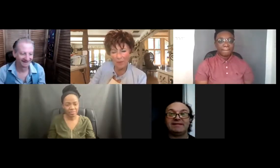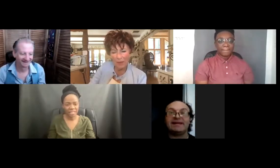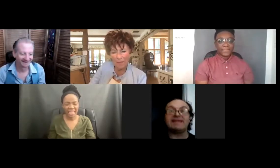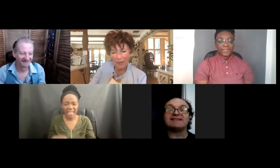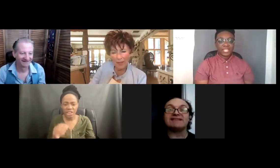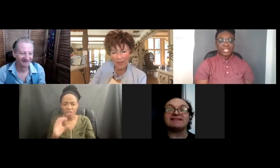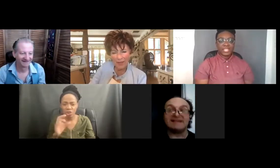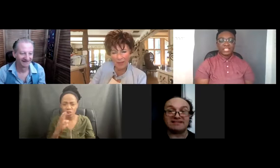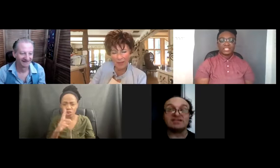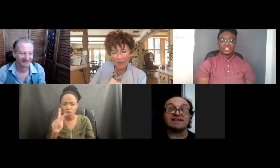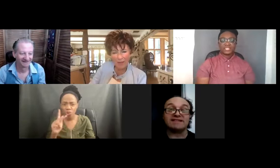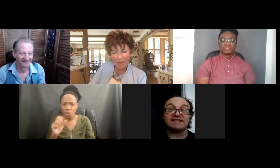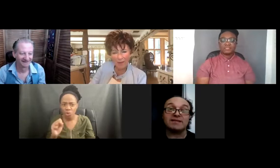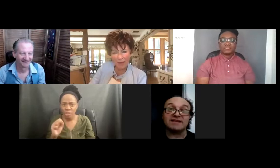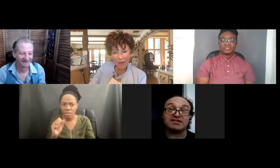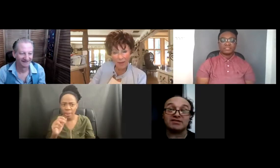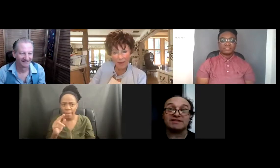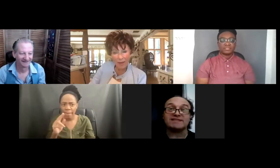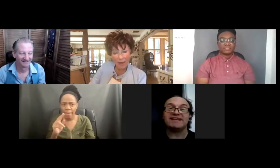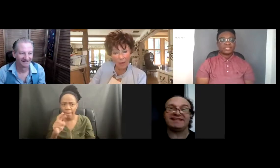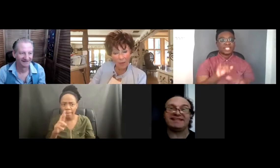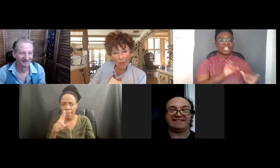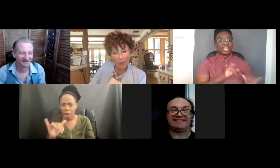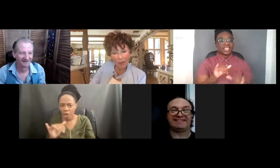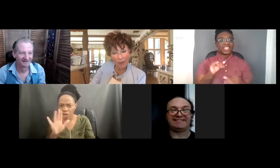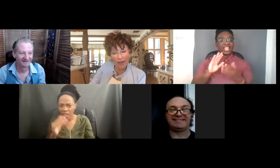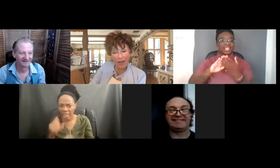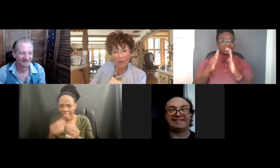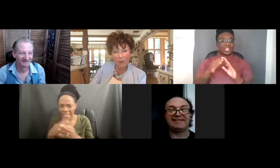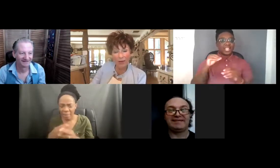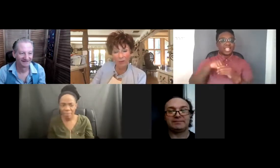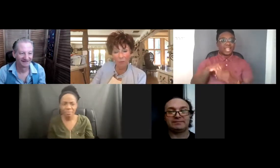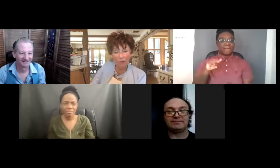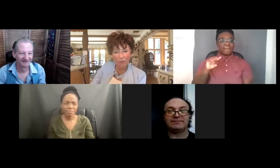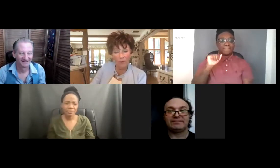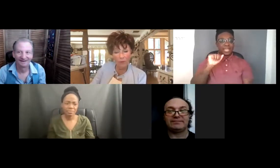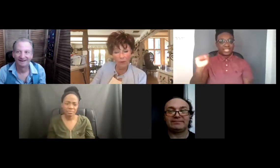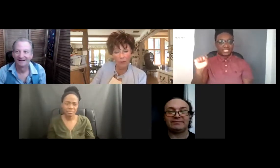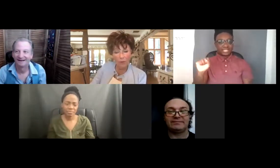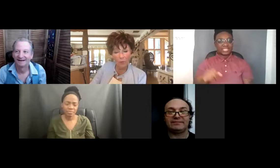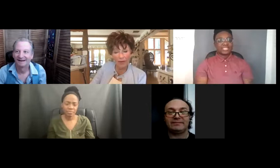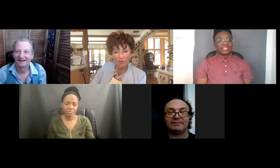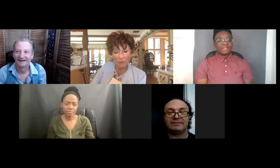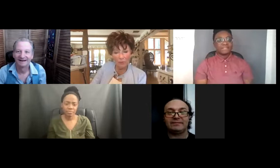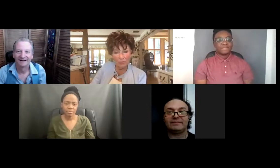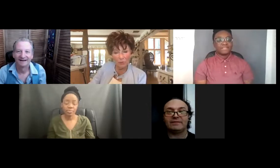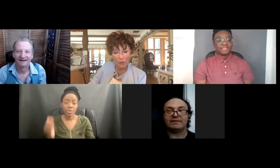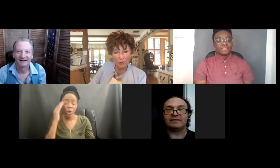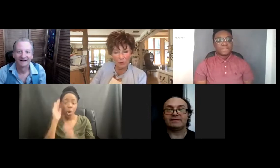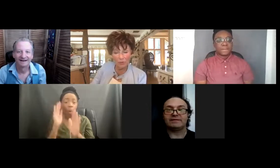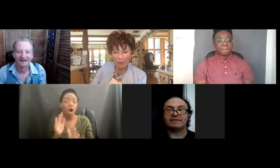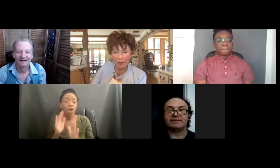name? Yes, it is. Just like the town in Massachusetts. Well, I know a wonderful creative